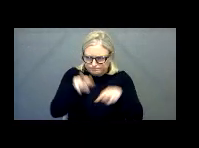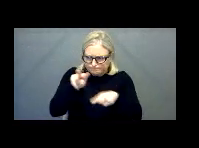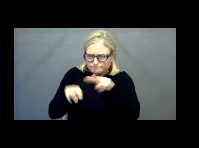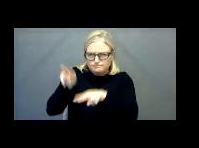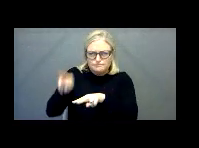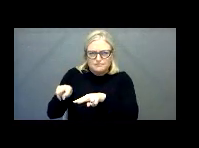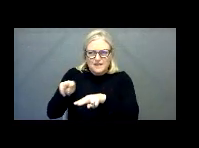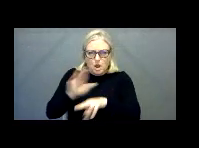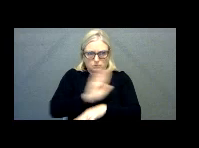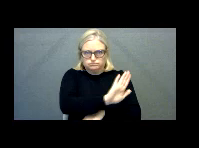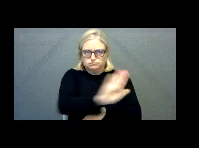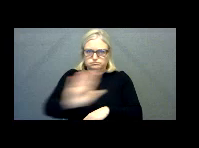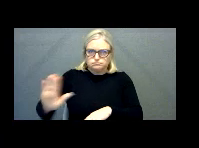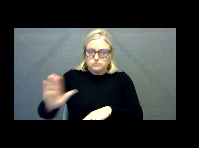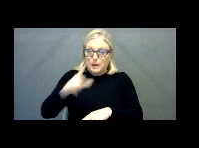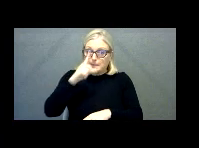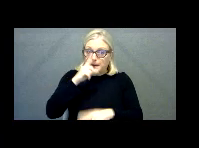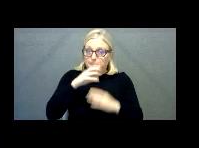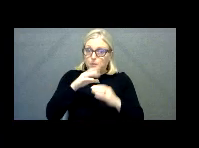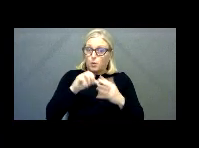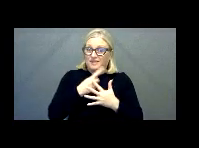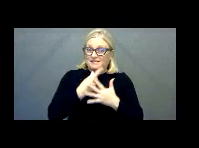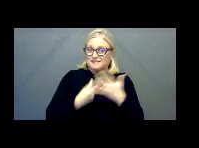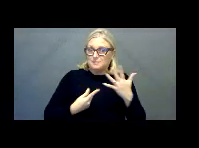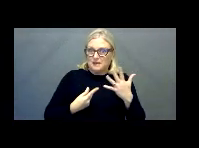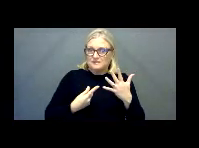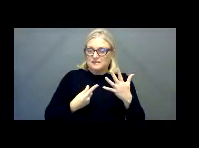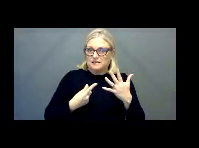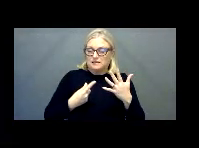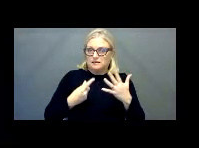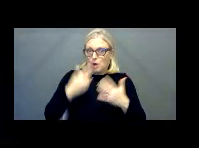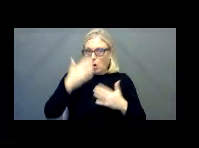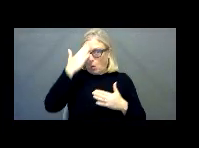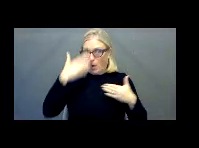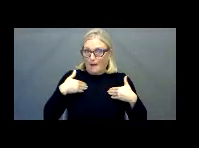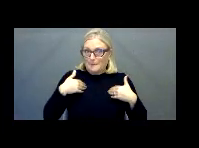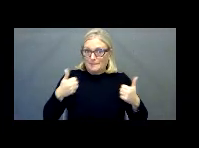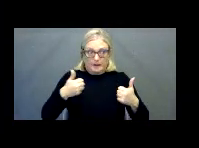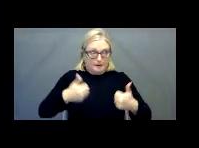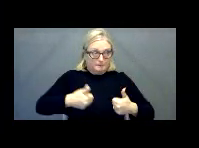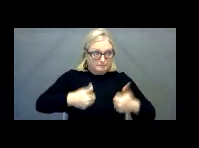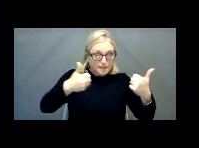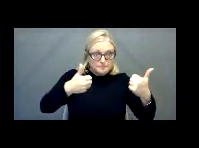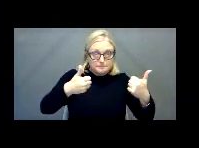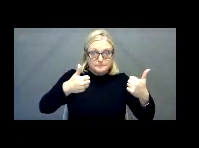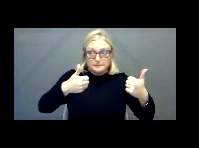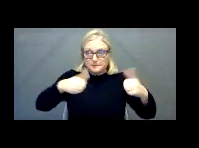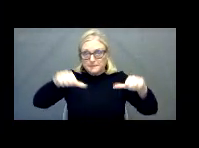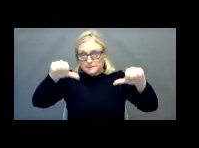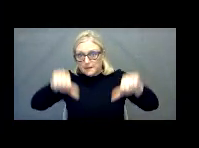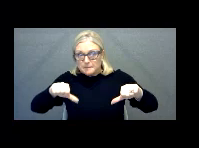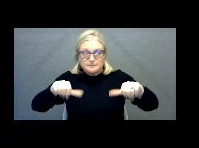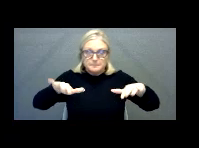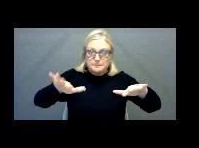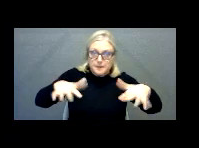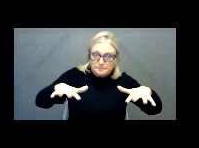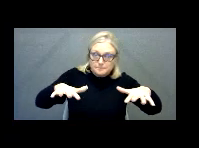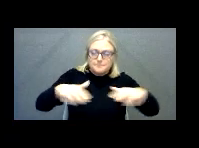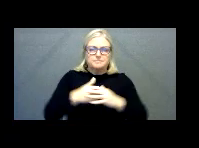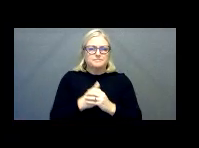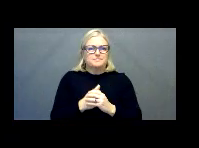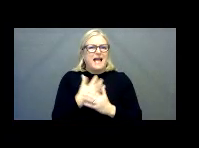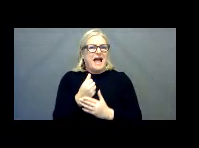Now that's going to be very difficult, and so far we've designed a measure for adults and one for young people. We've